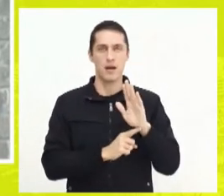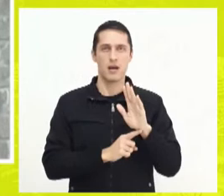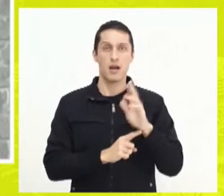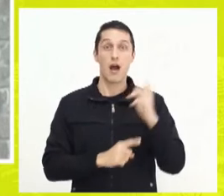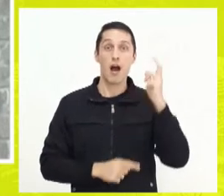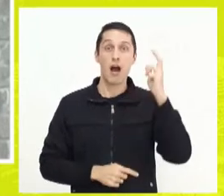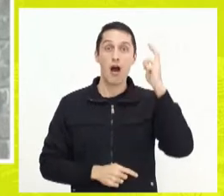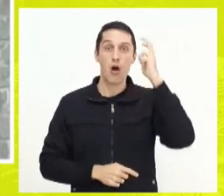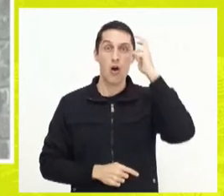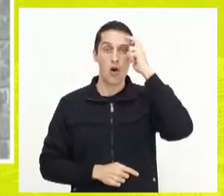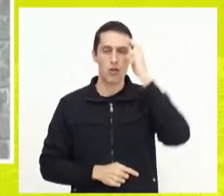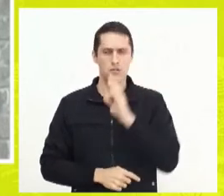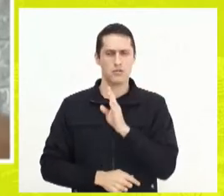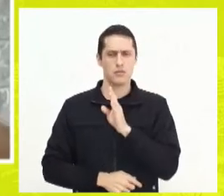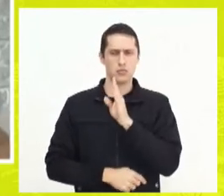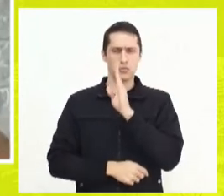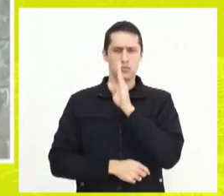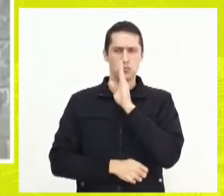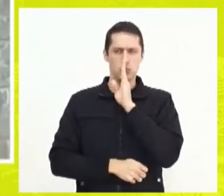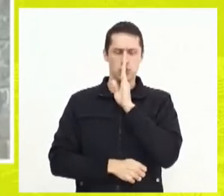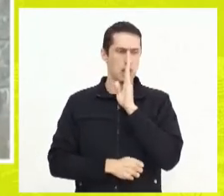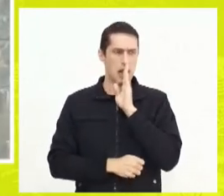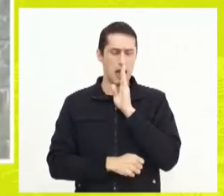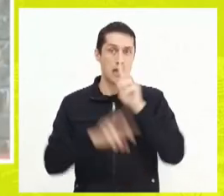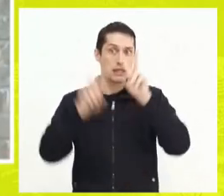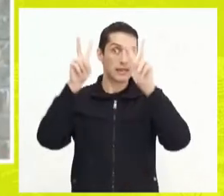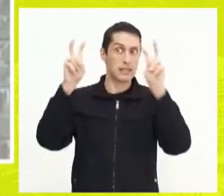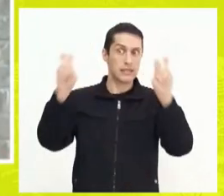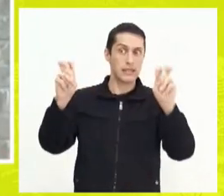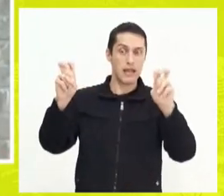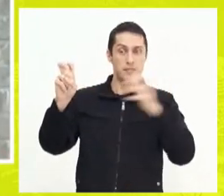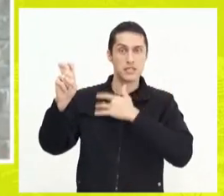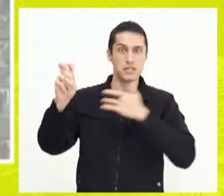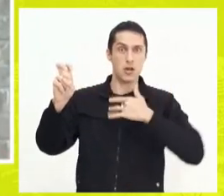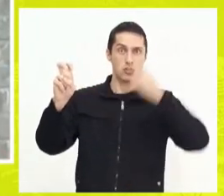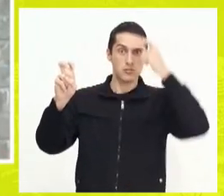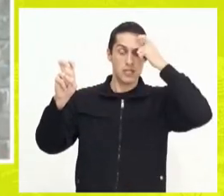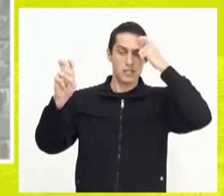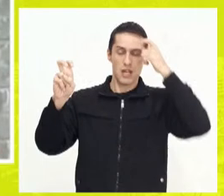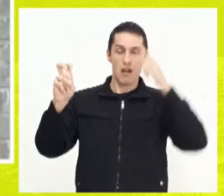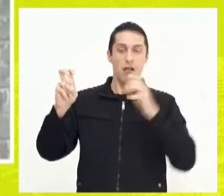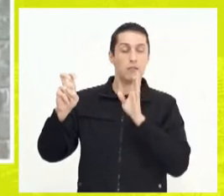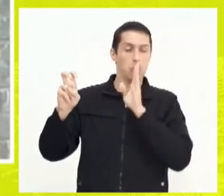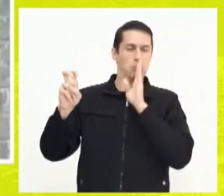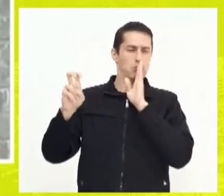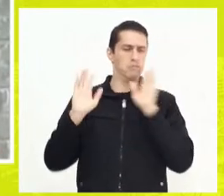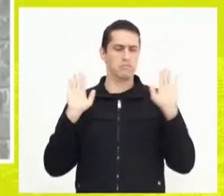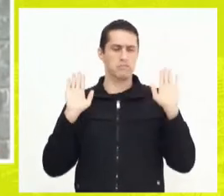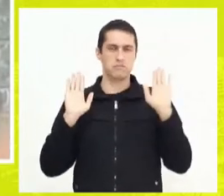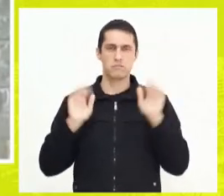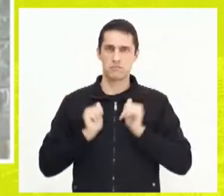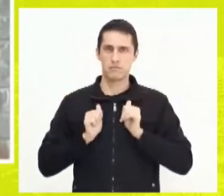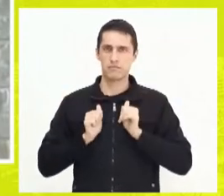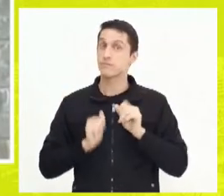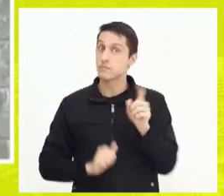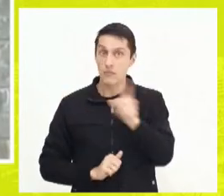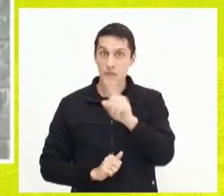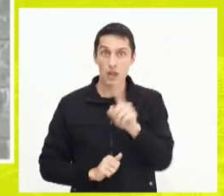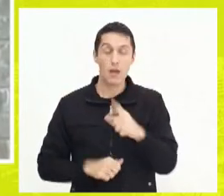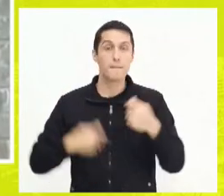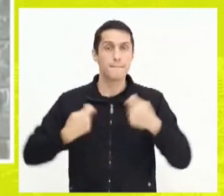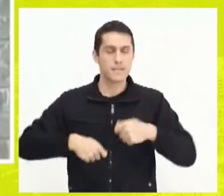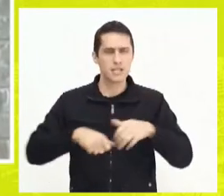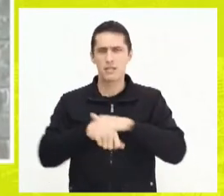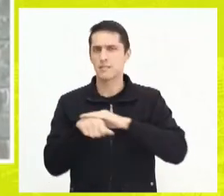culture of silence when the subject is mental health specific research i have done with this small sample a